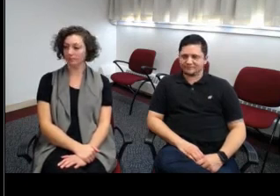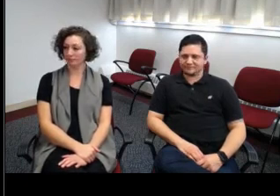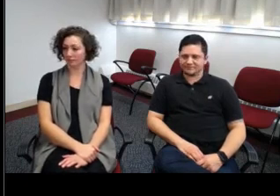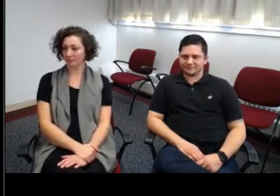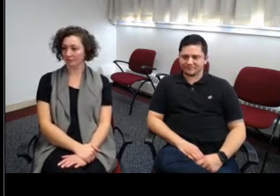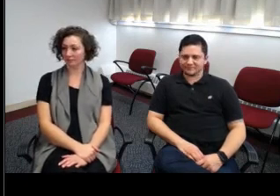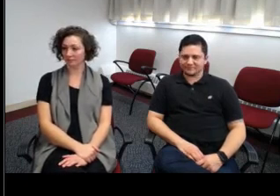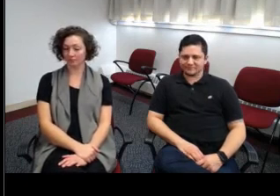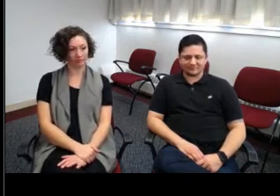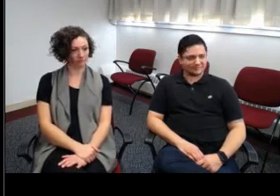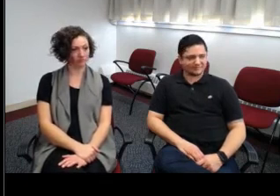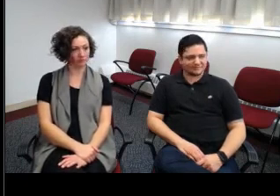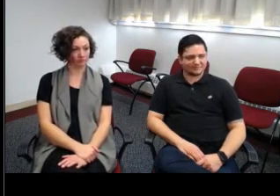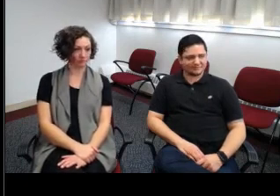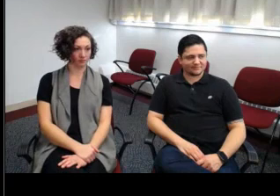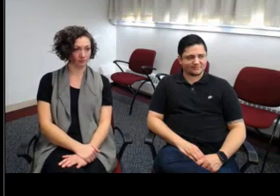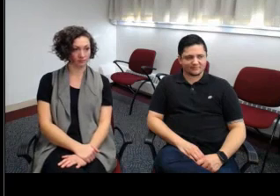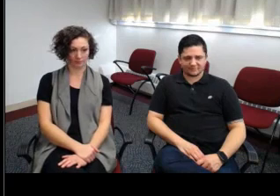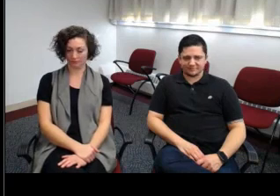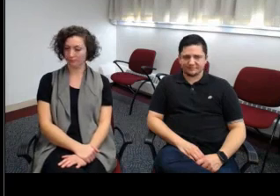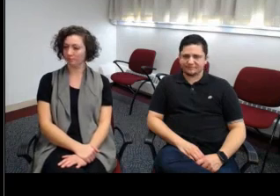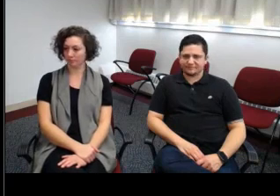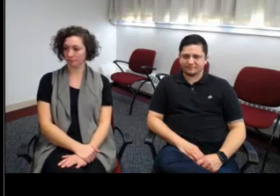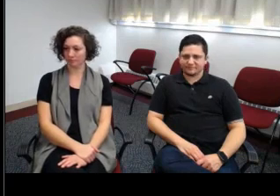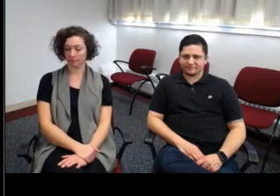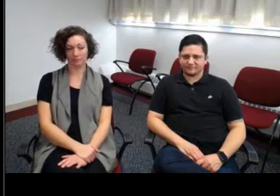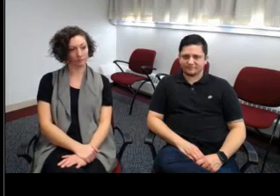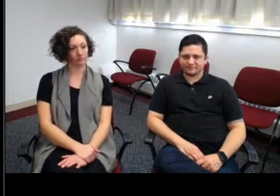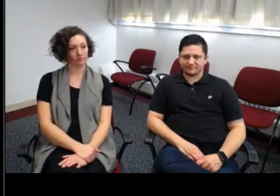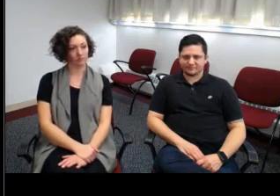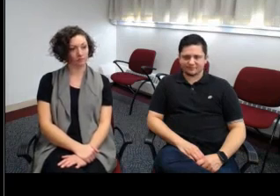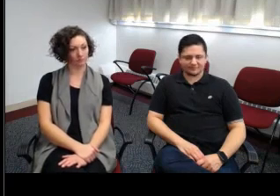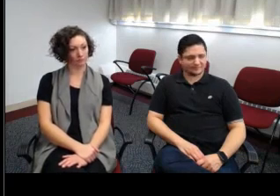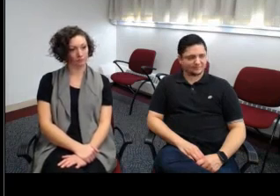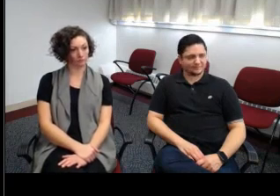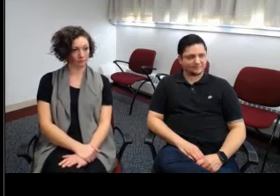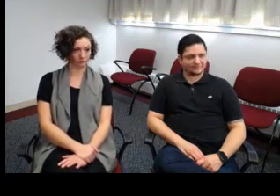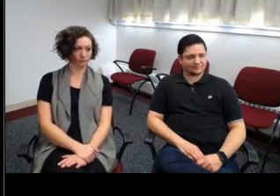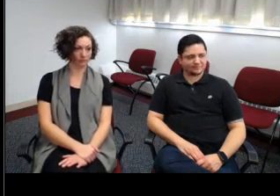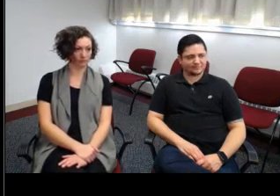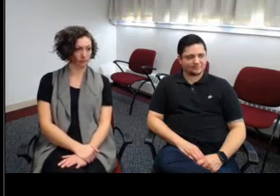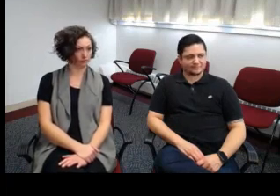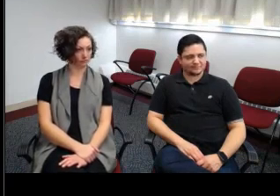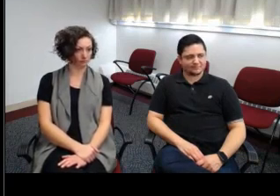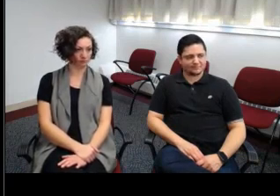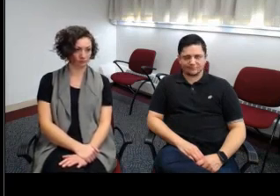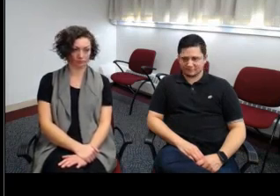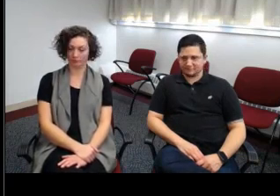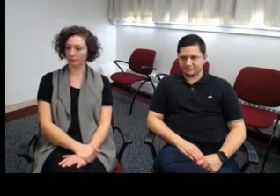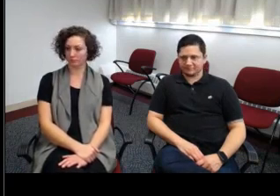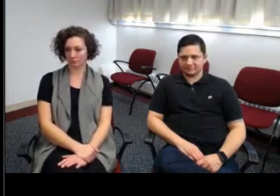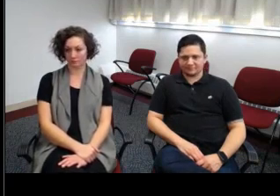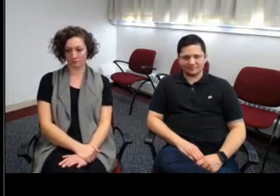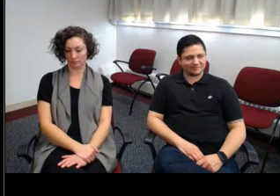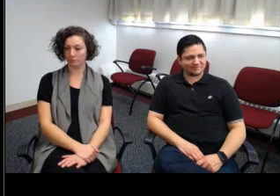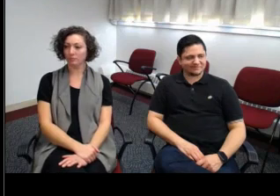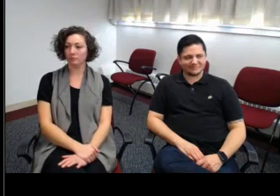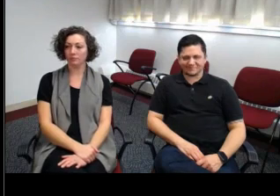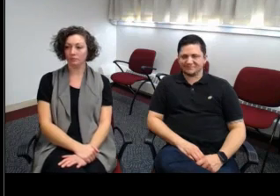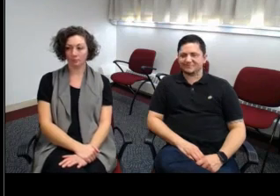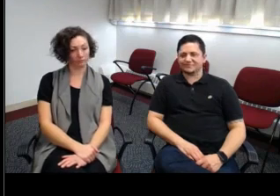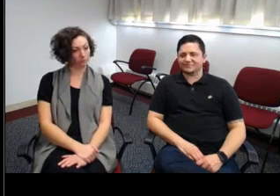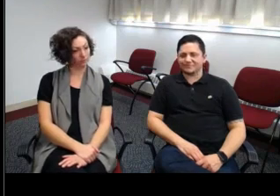Look for it in a week or two. There's a survey that will pop up after the webinar. We'd really appreciate your